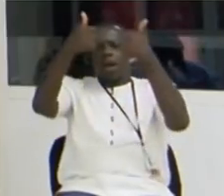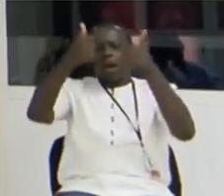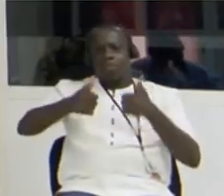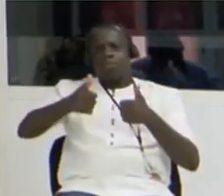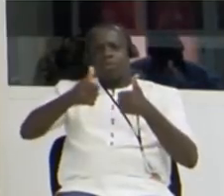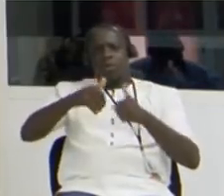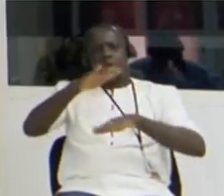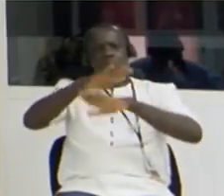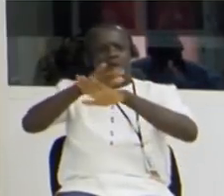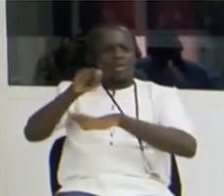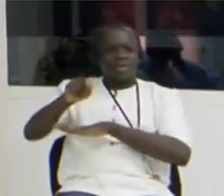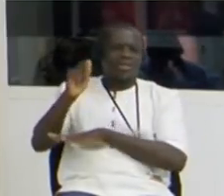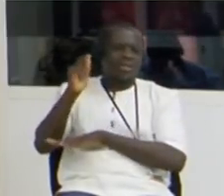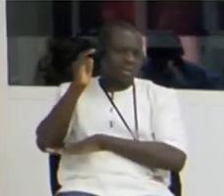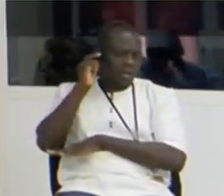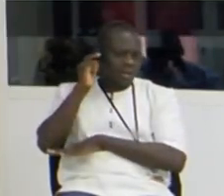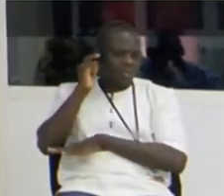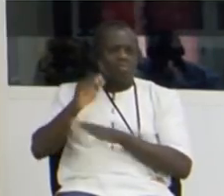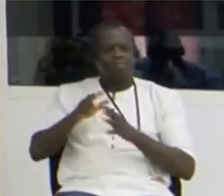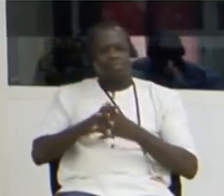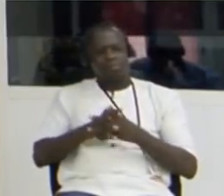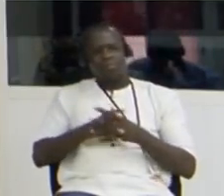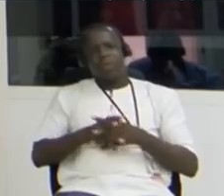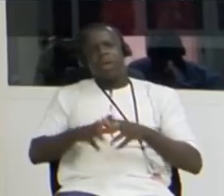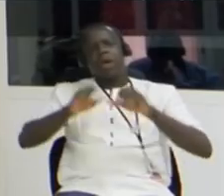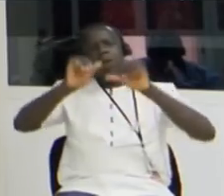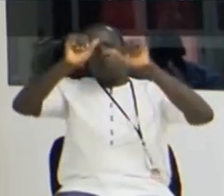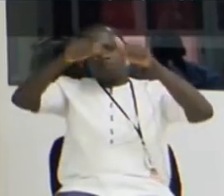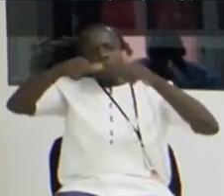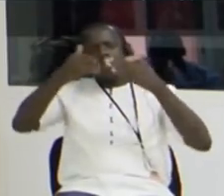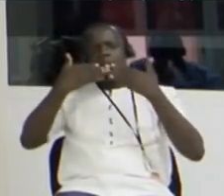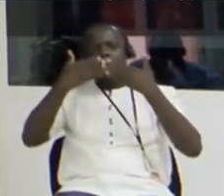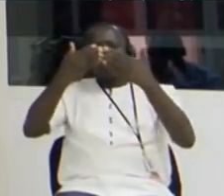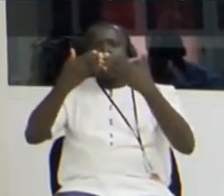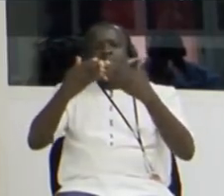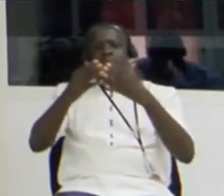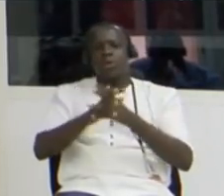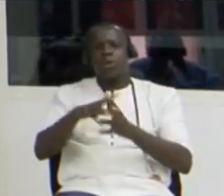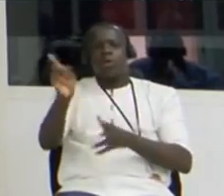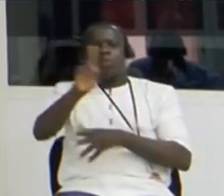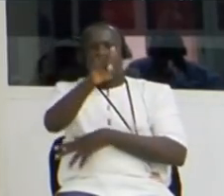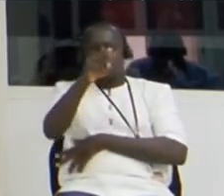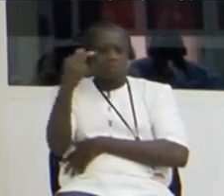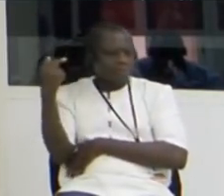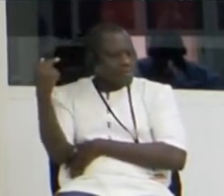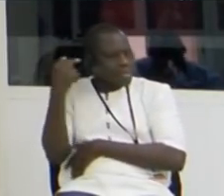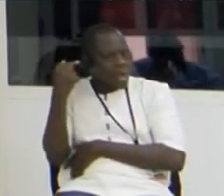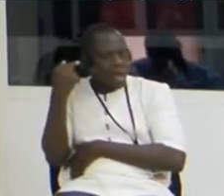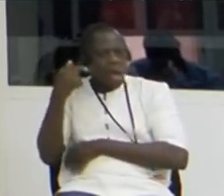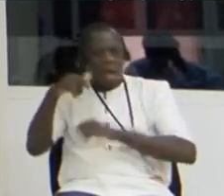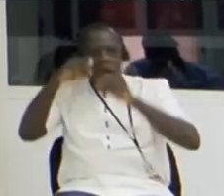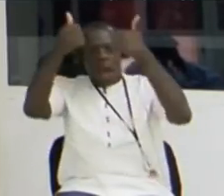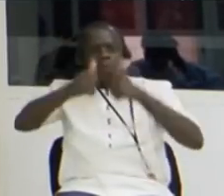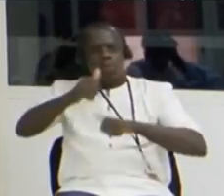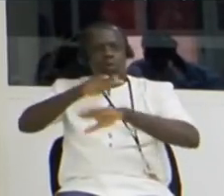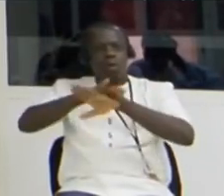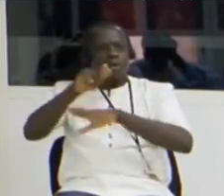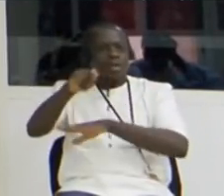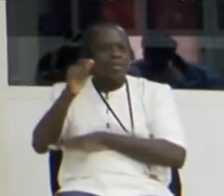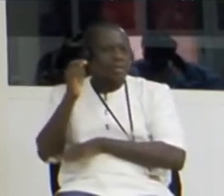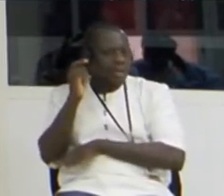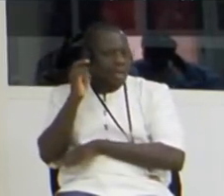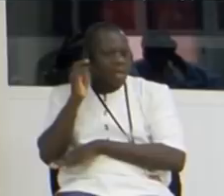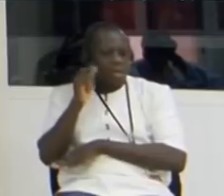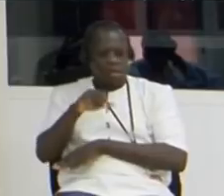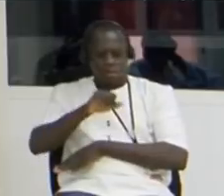allegedly happened to her. Can you tell us what you heard allegedly happened to her? That she